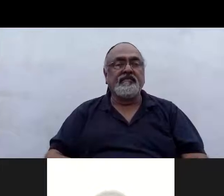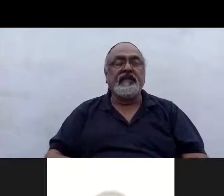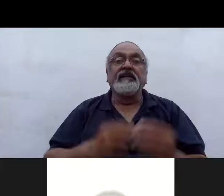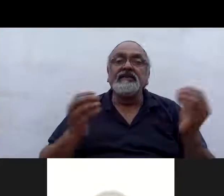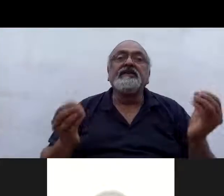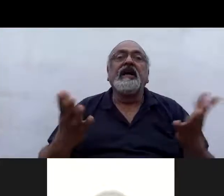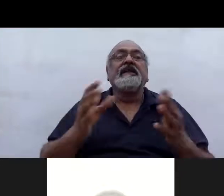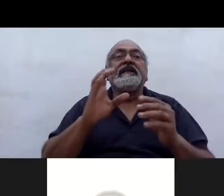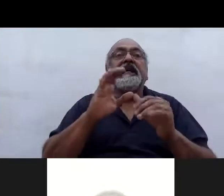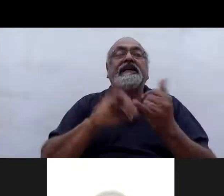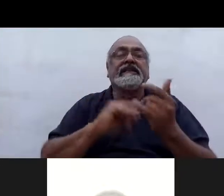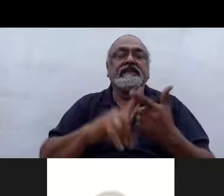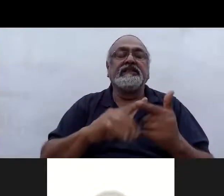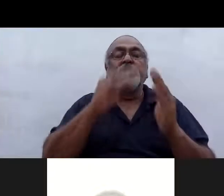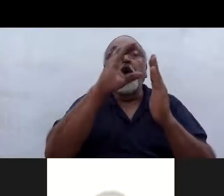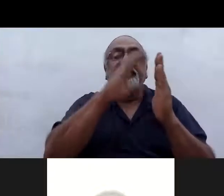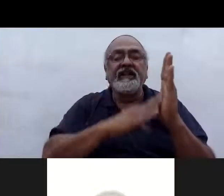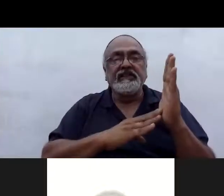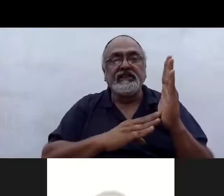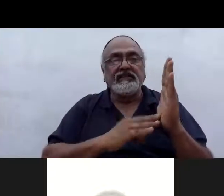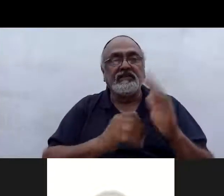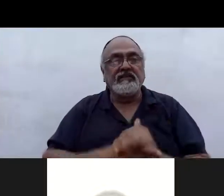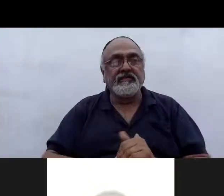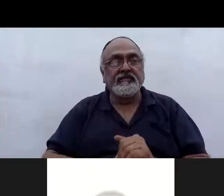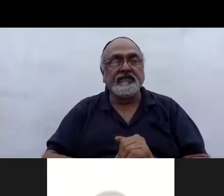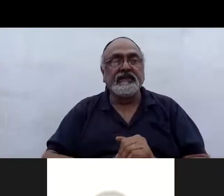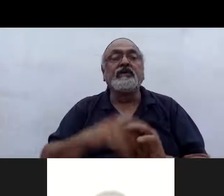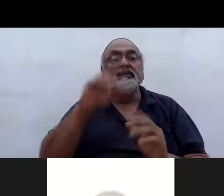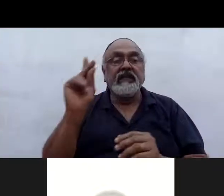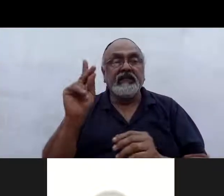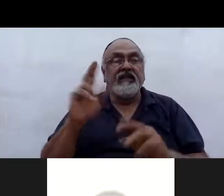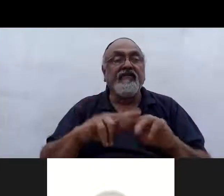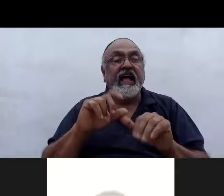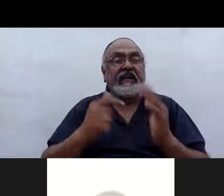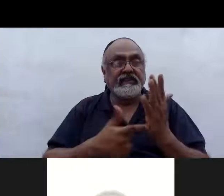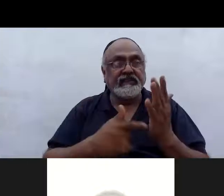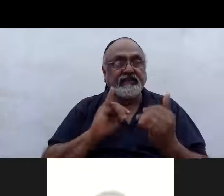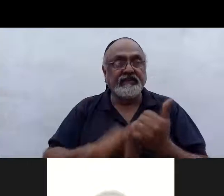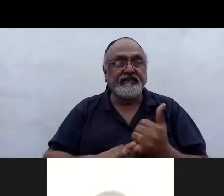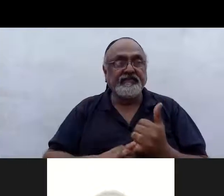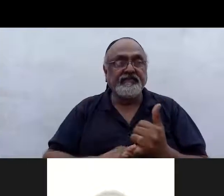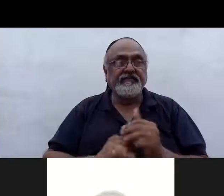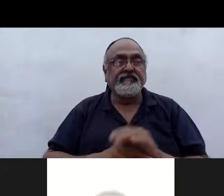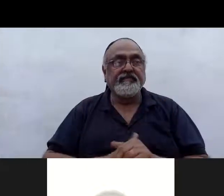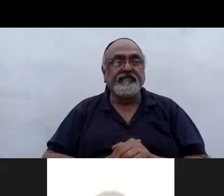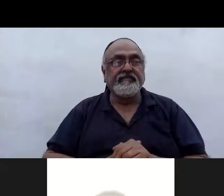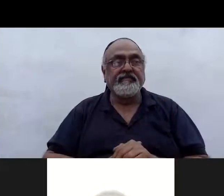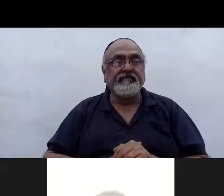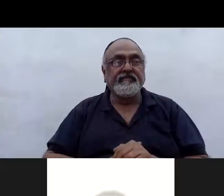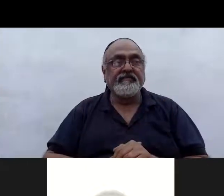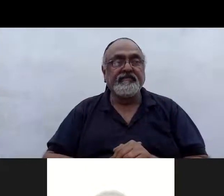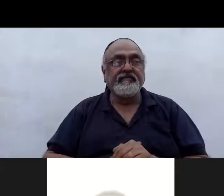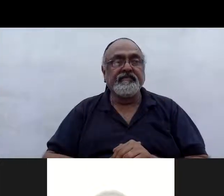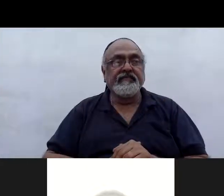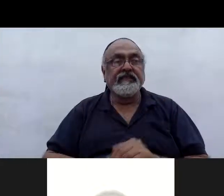commentary. Now, let's go to the second one. Second is the facts. Here, you